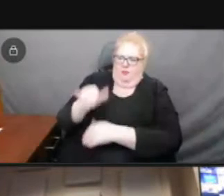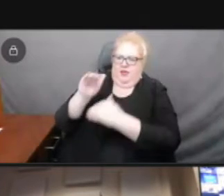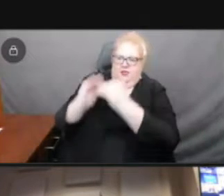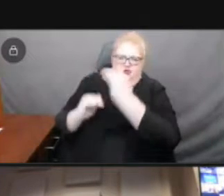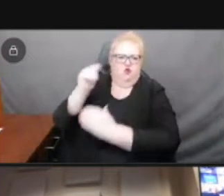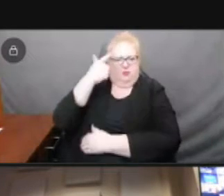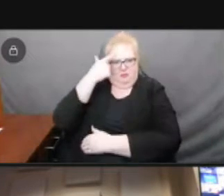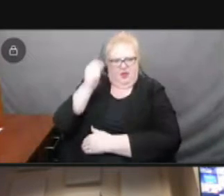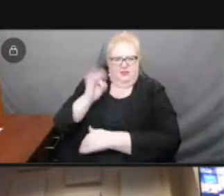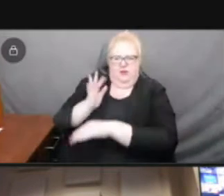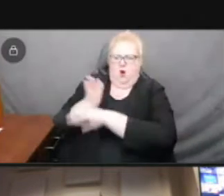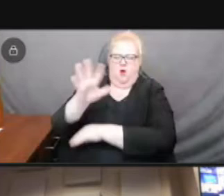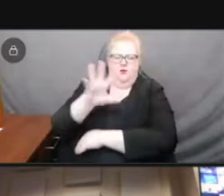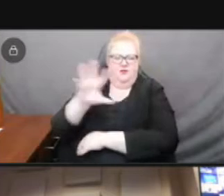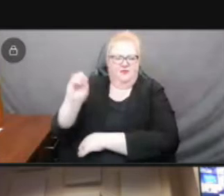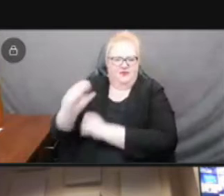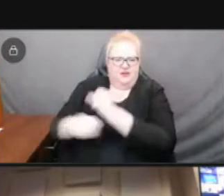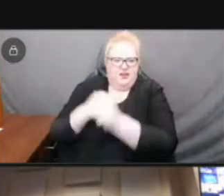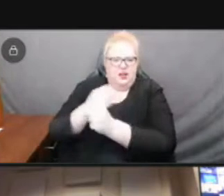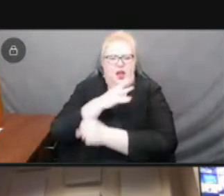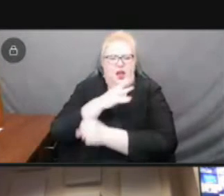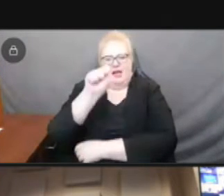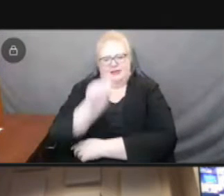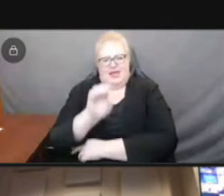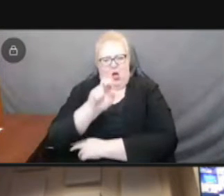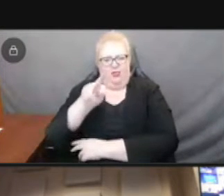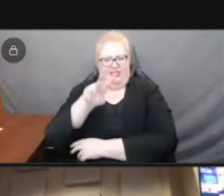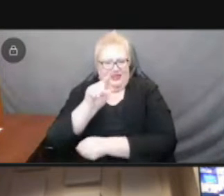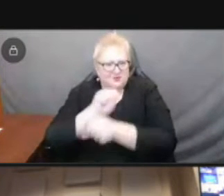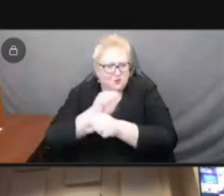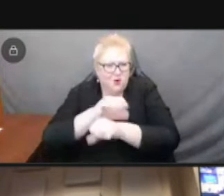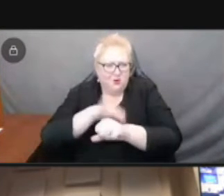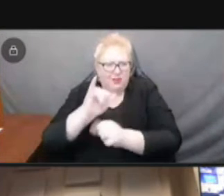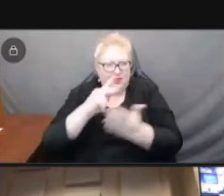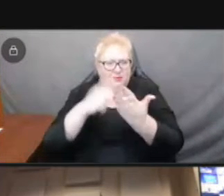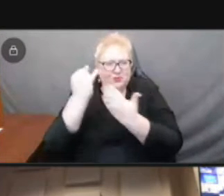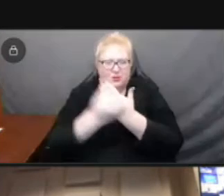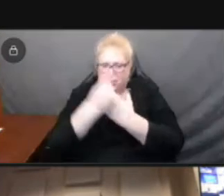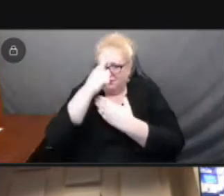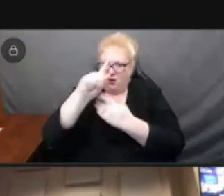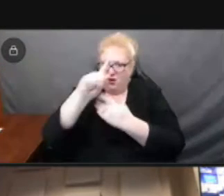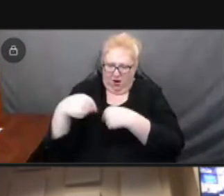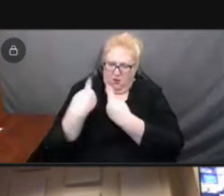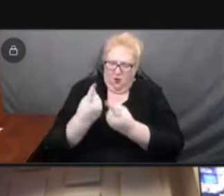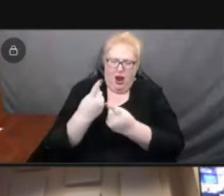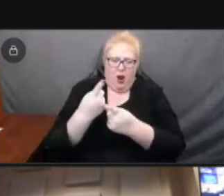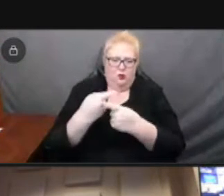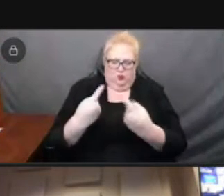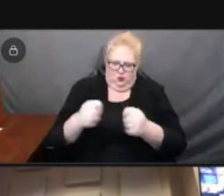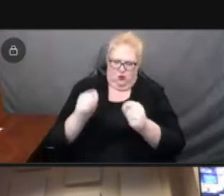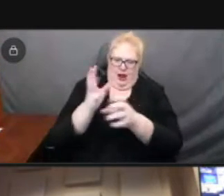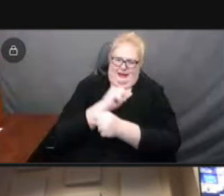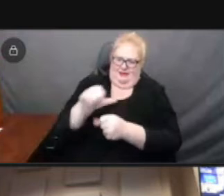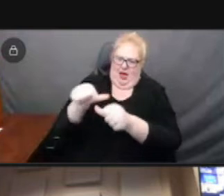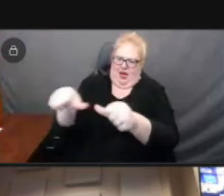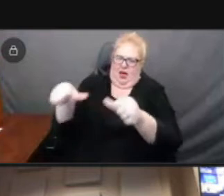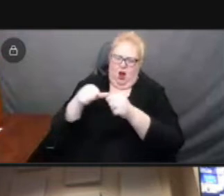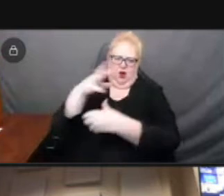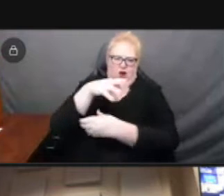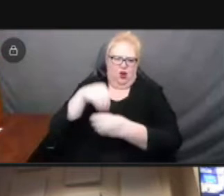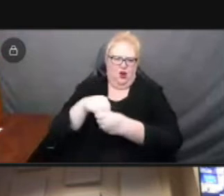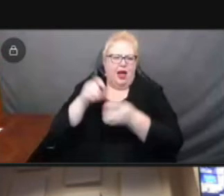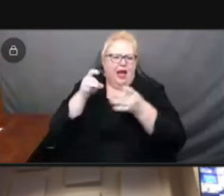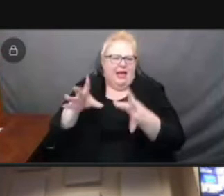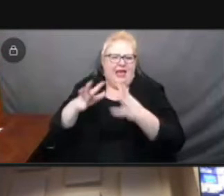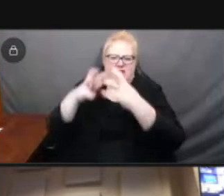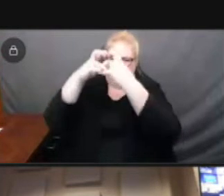And I know the South End has been working on this project for a while to try to get that area included. I just hate to see us tear down structures that